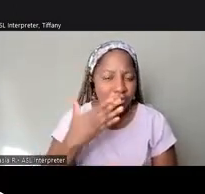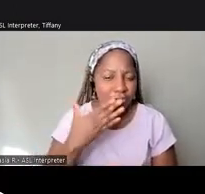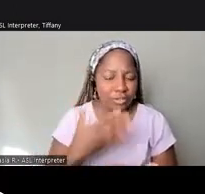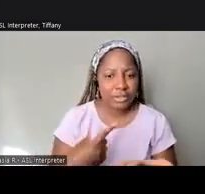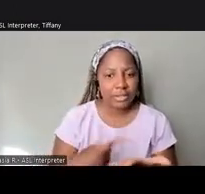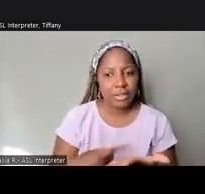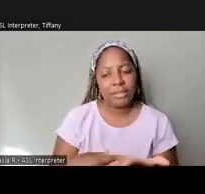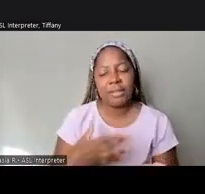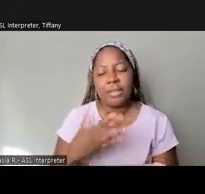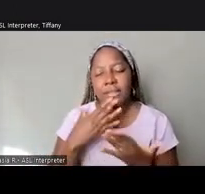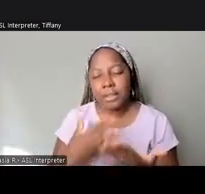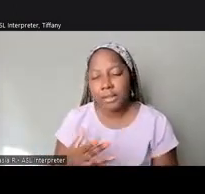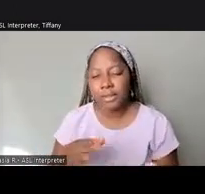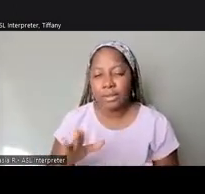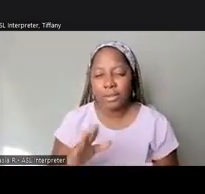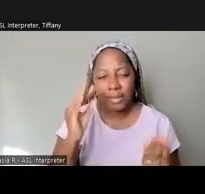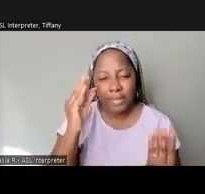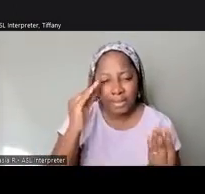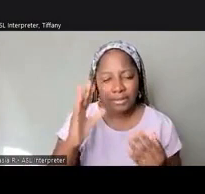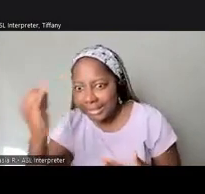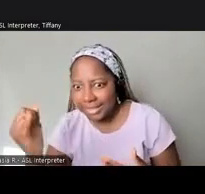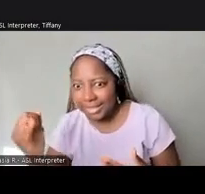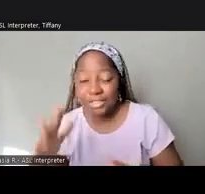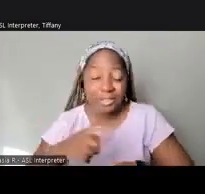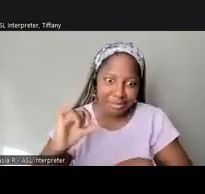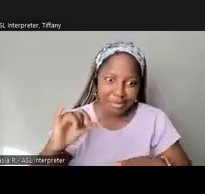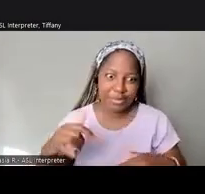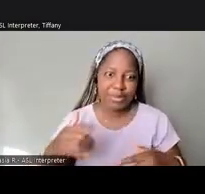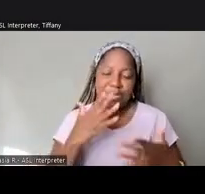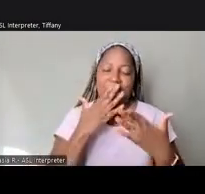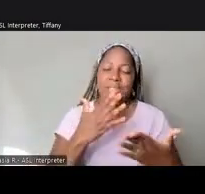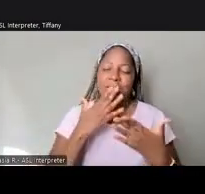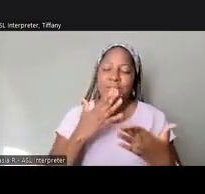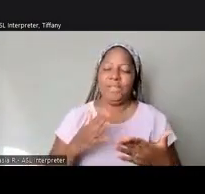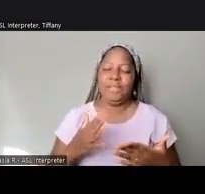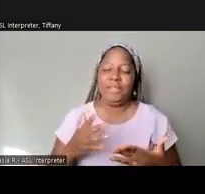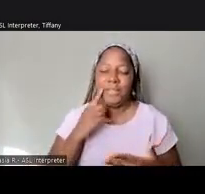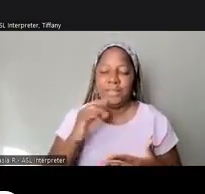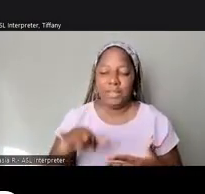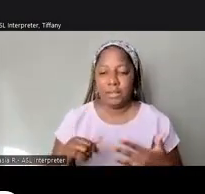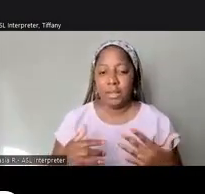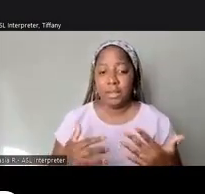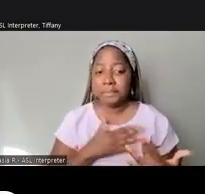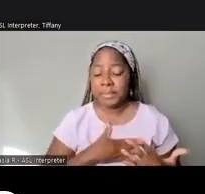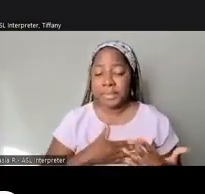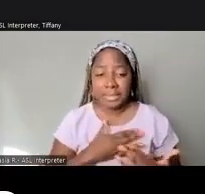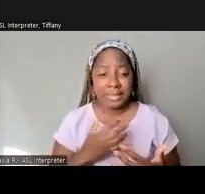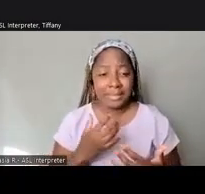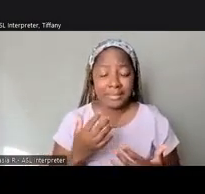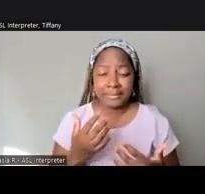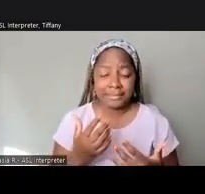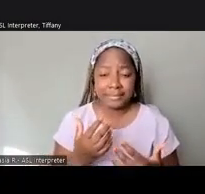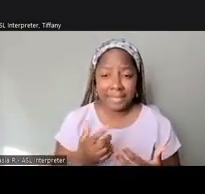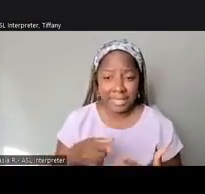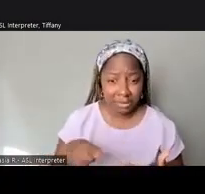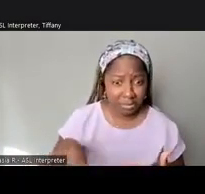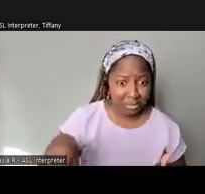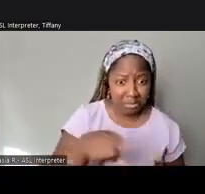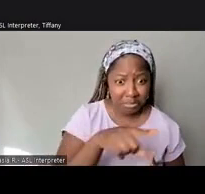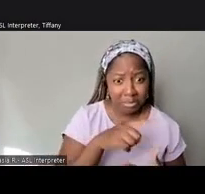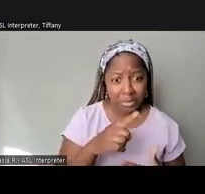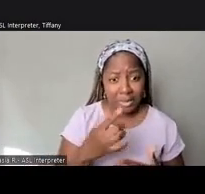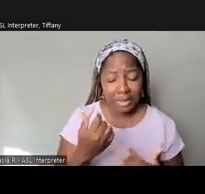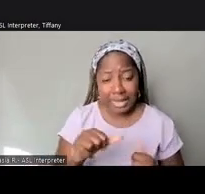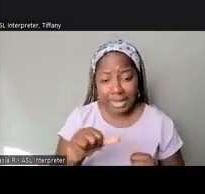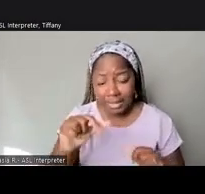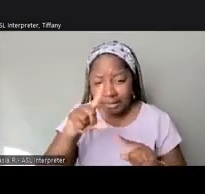ideas with us and your time, especially. Please feel free to reach out to any of the presenters with any of the questions